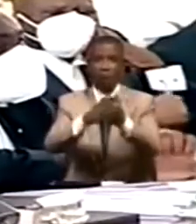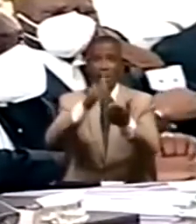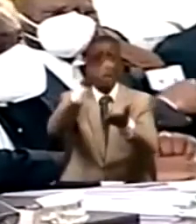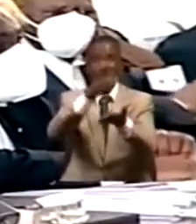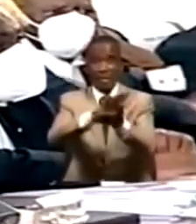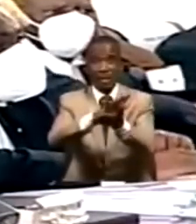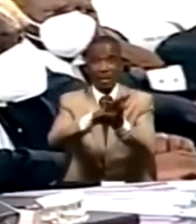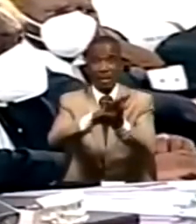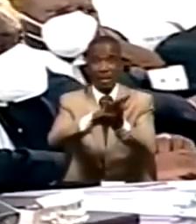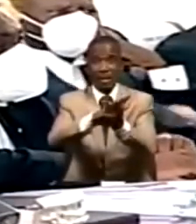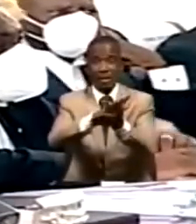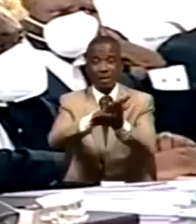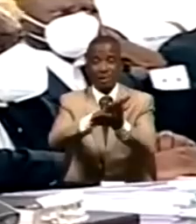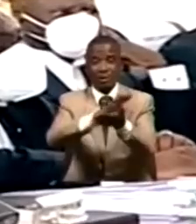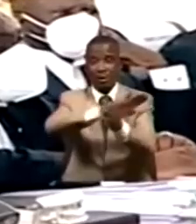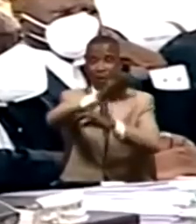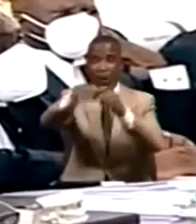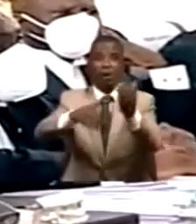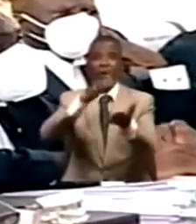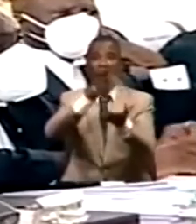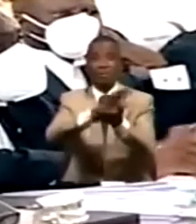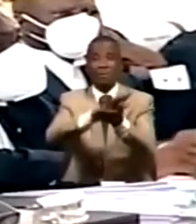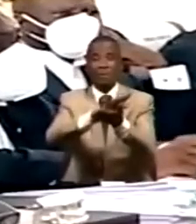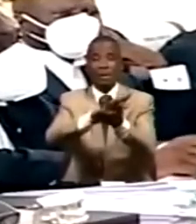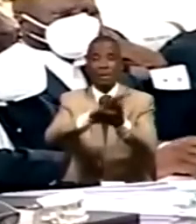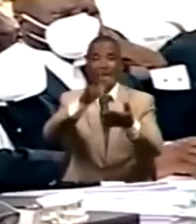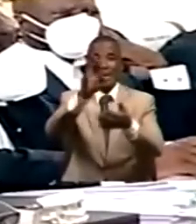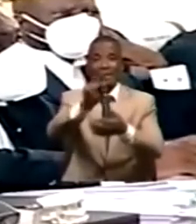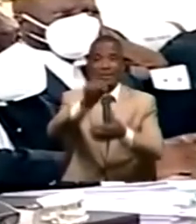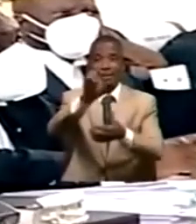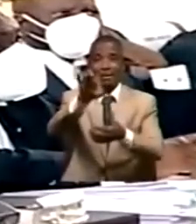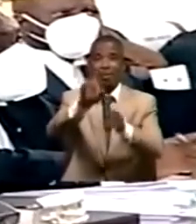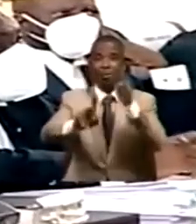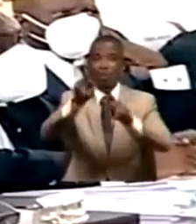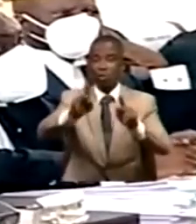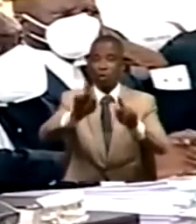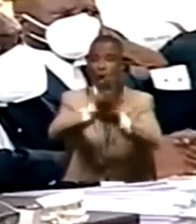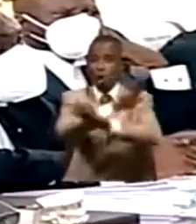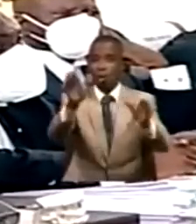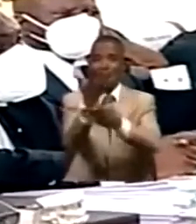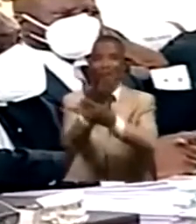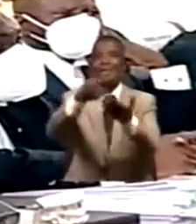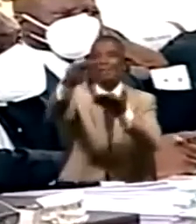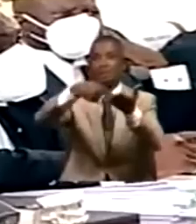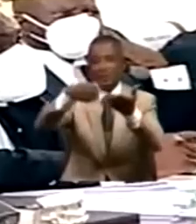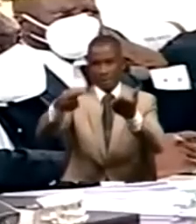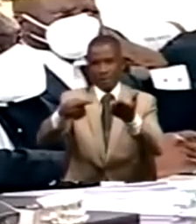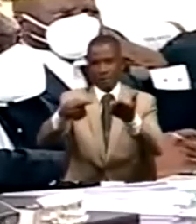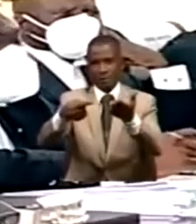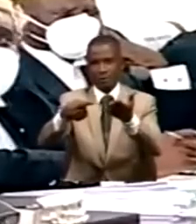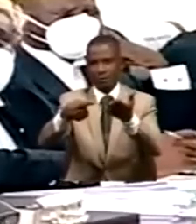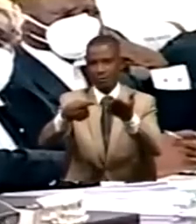forms that your agent in the regions did not sign.